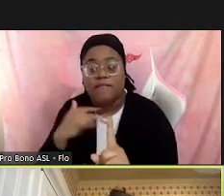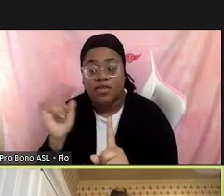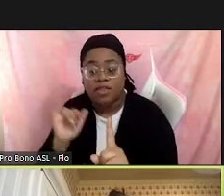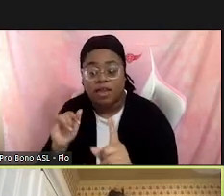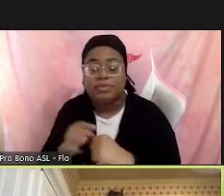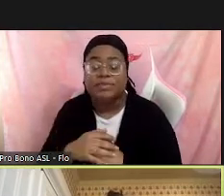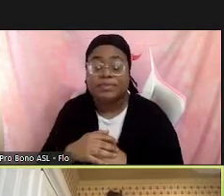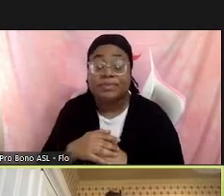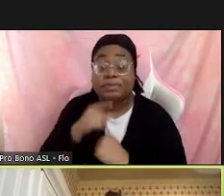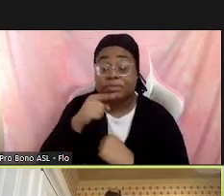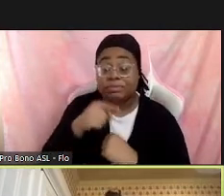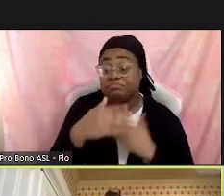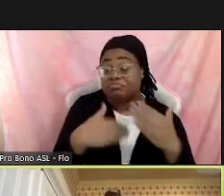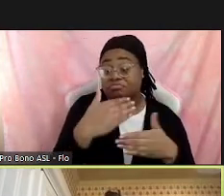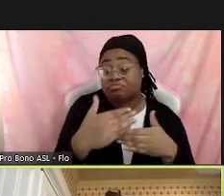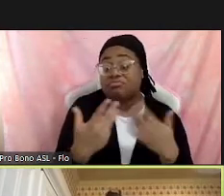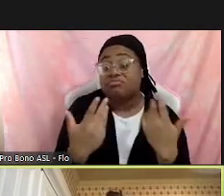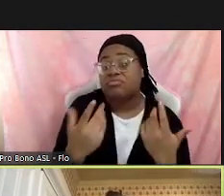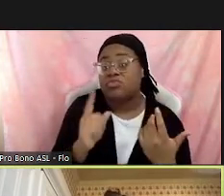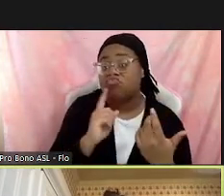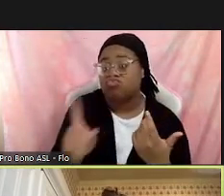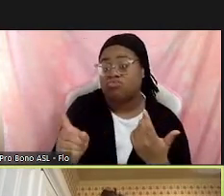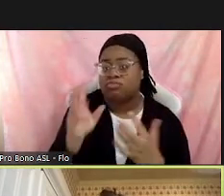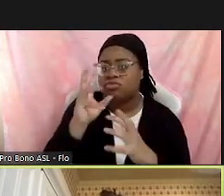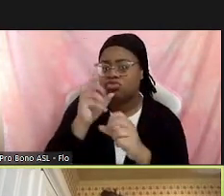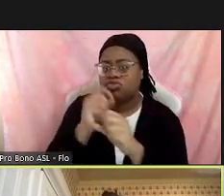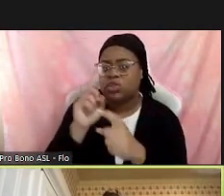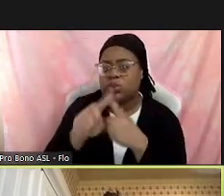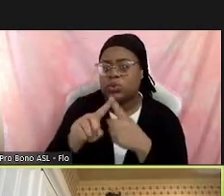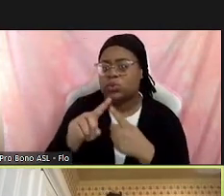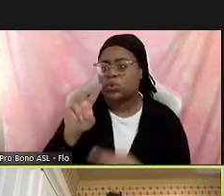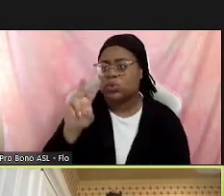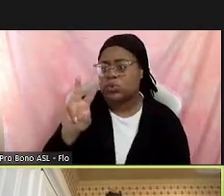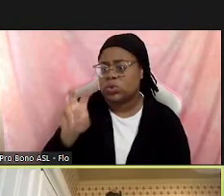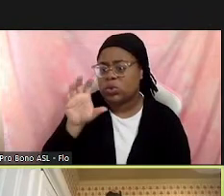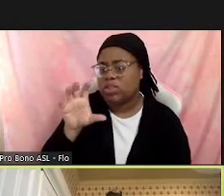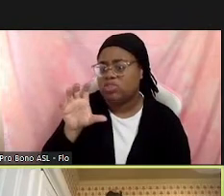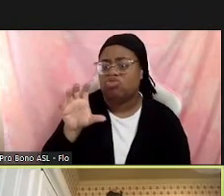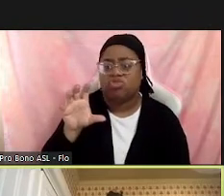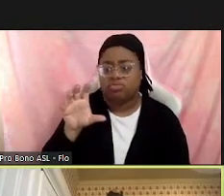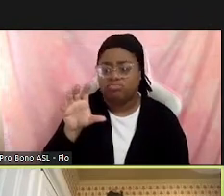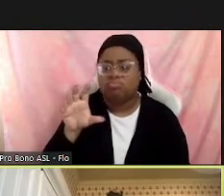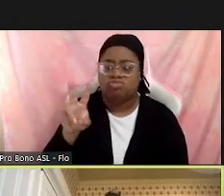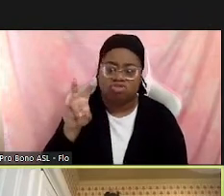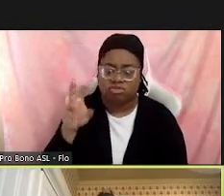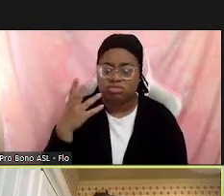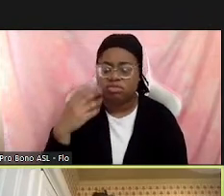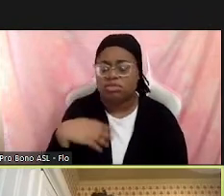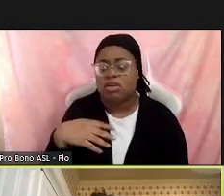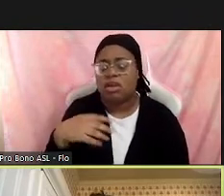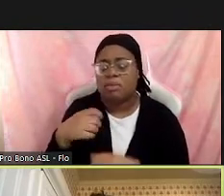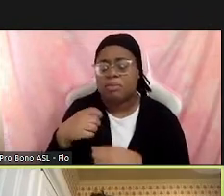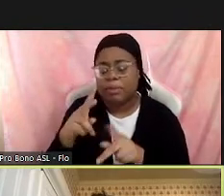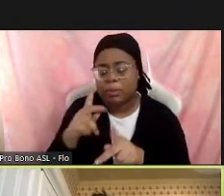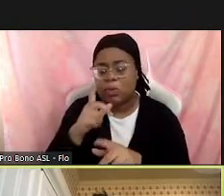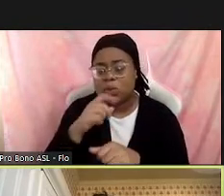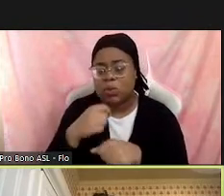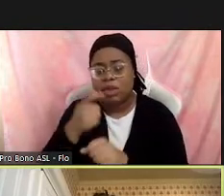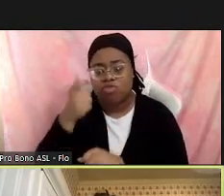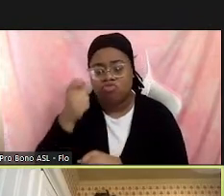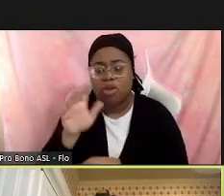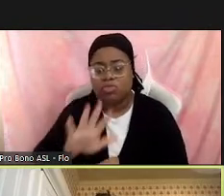this series thus far has attracted close to 200 grant makers from across the US. And that really matters because